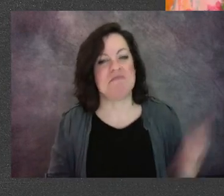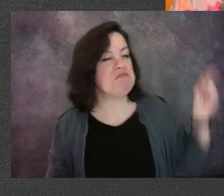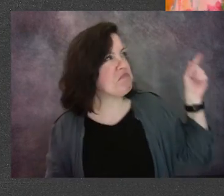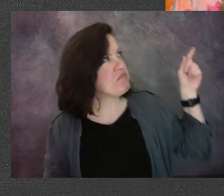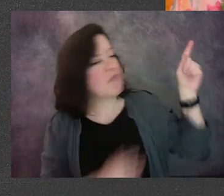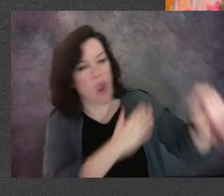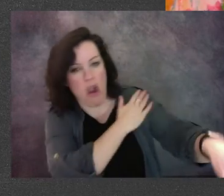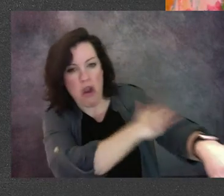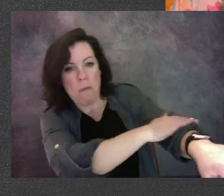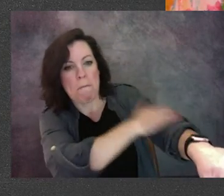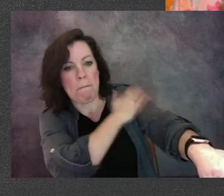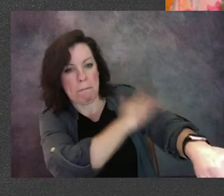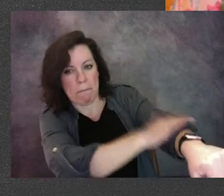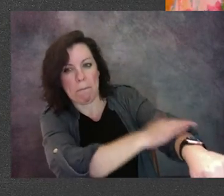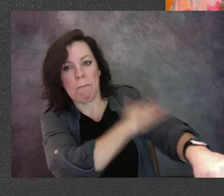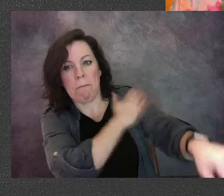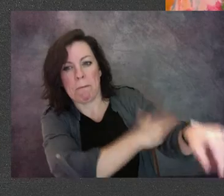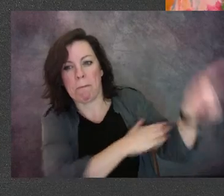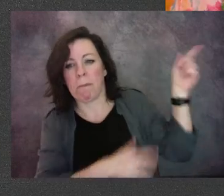arm.